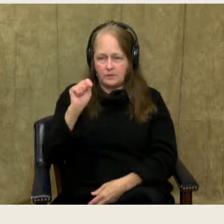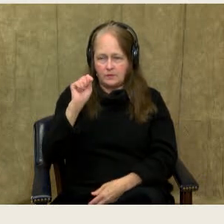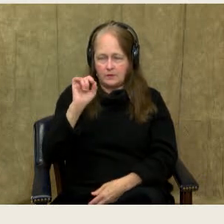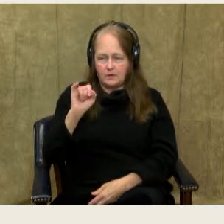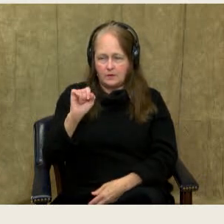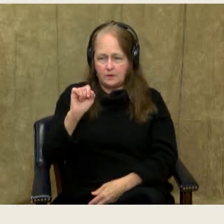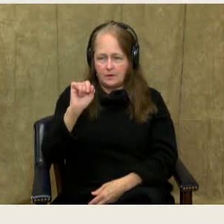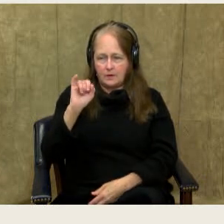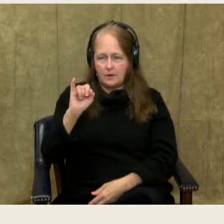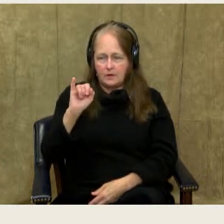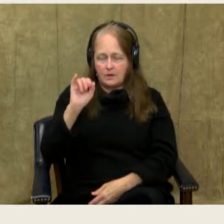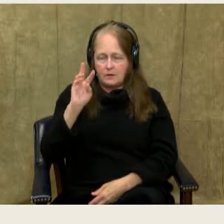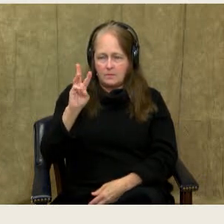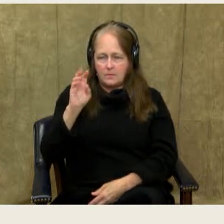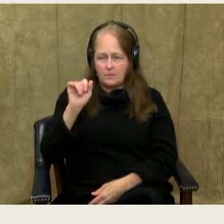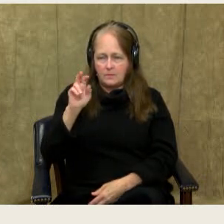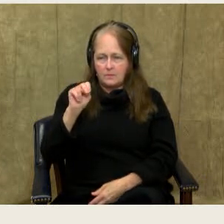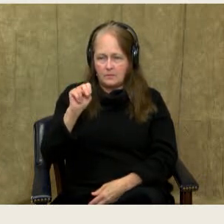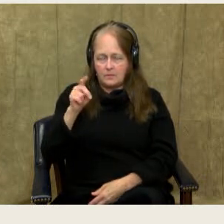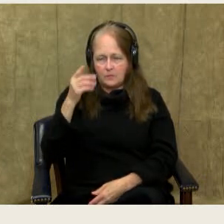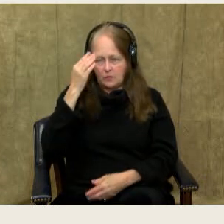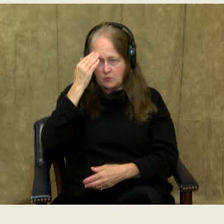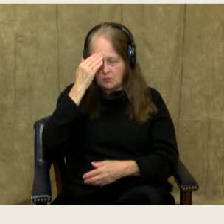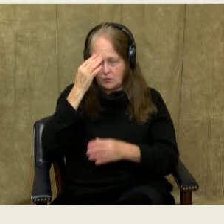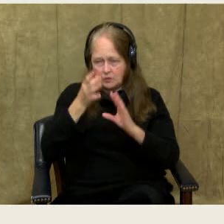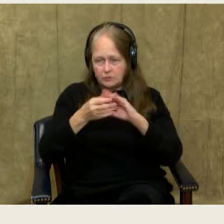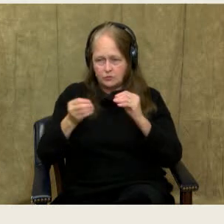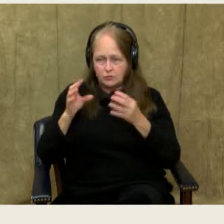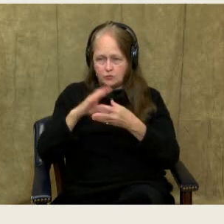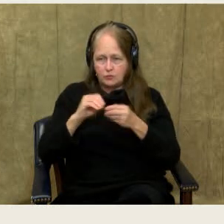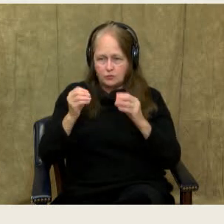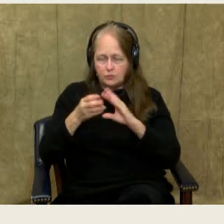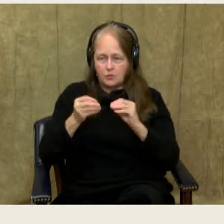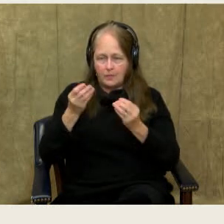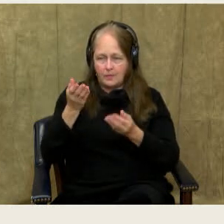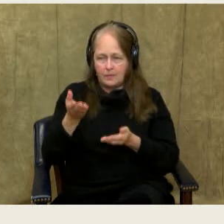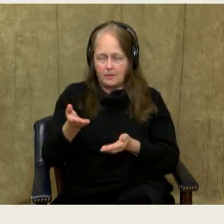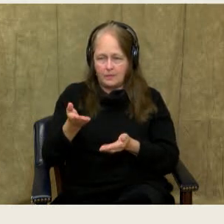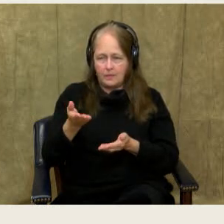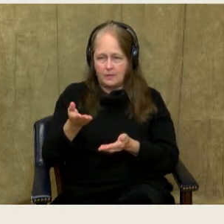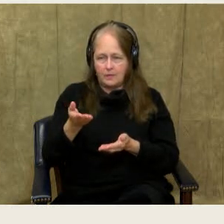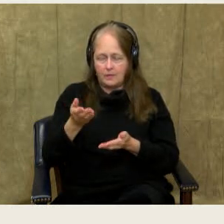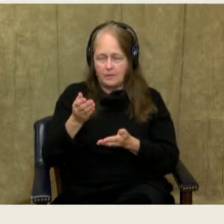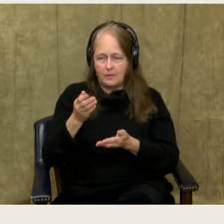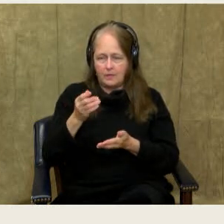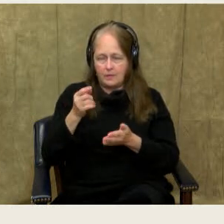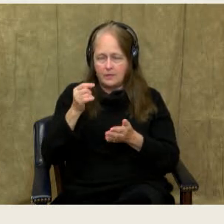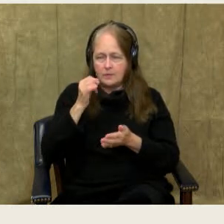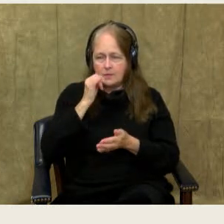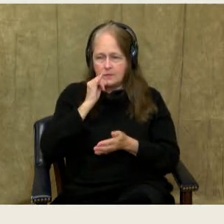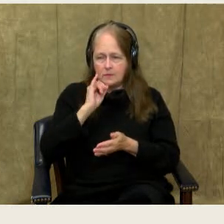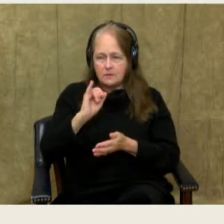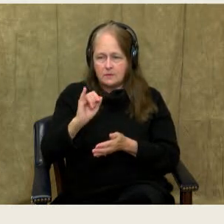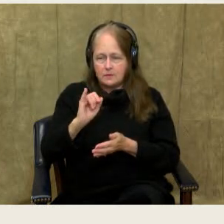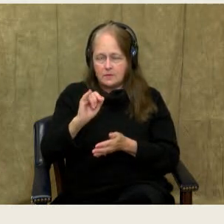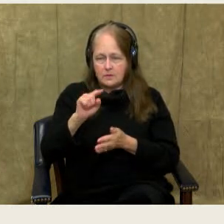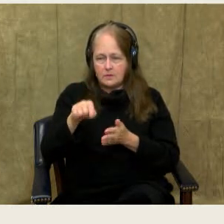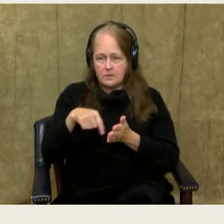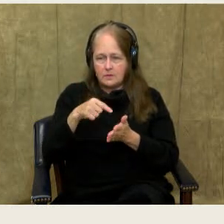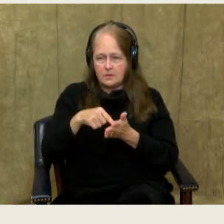I put an asterisk by Taiwan, so you know there's a story there. Taiwan is